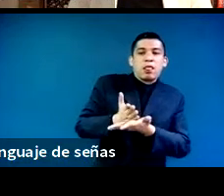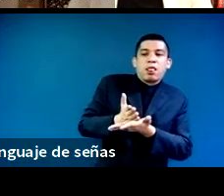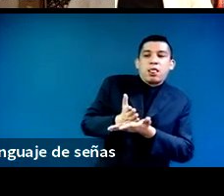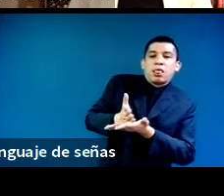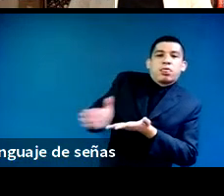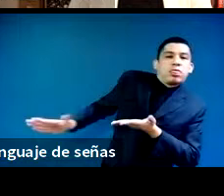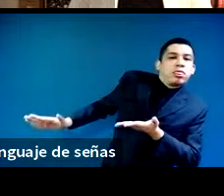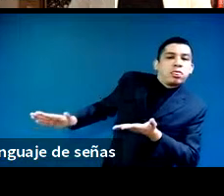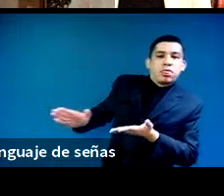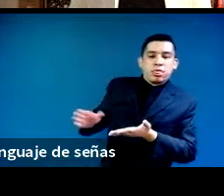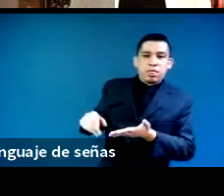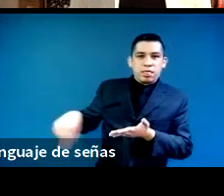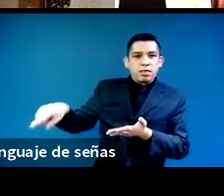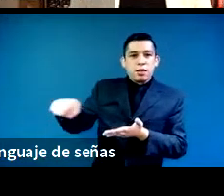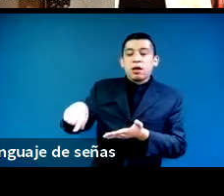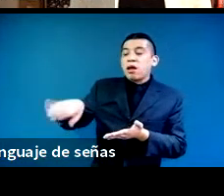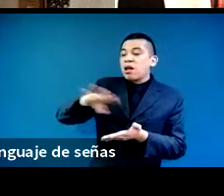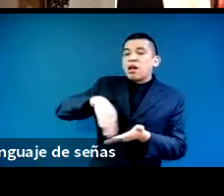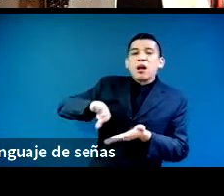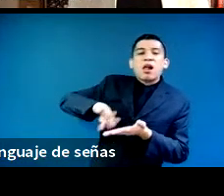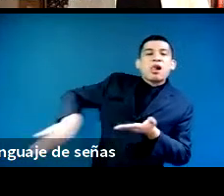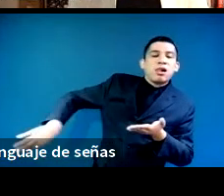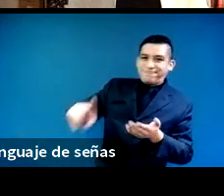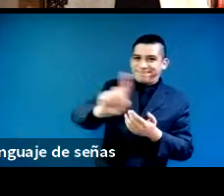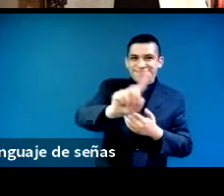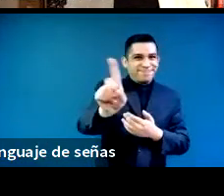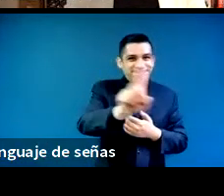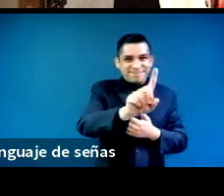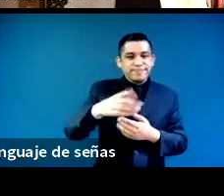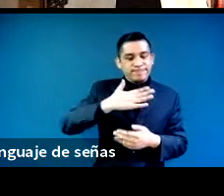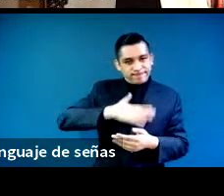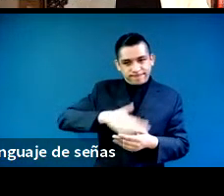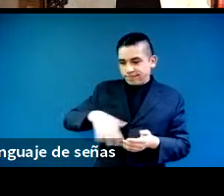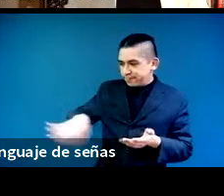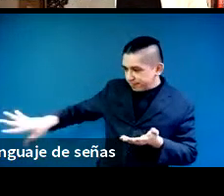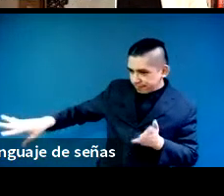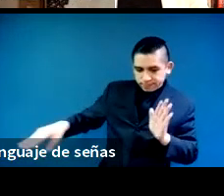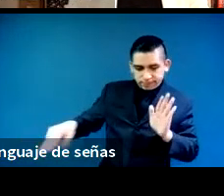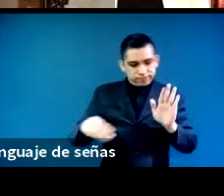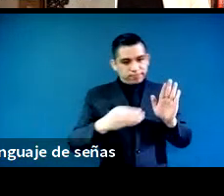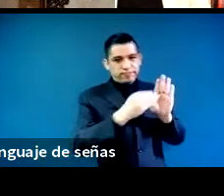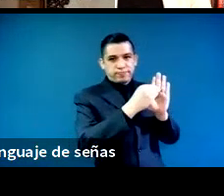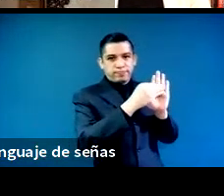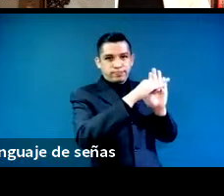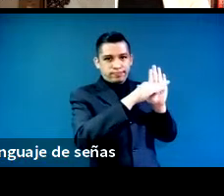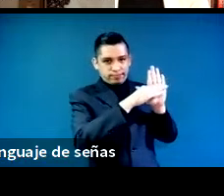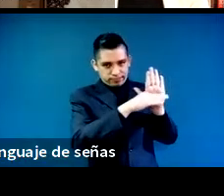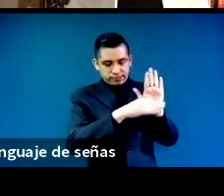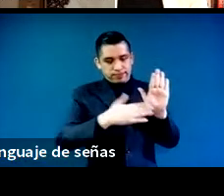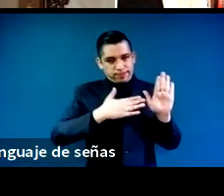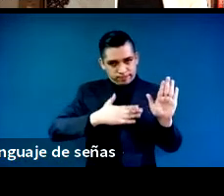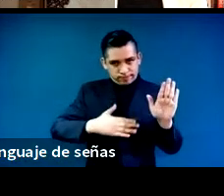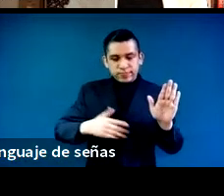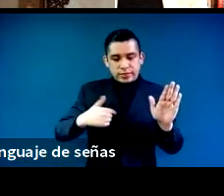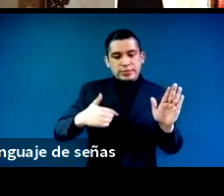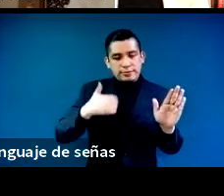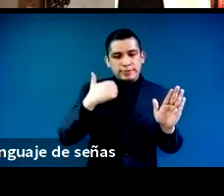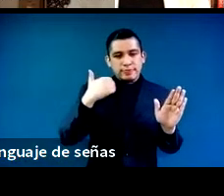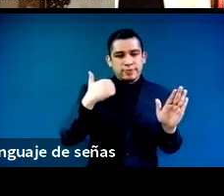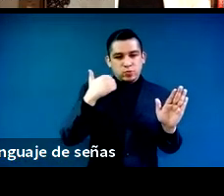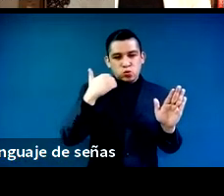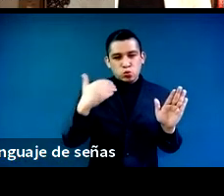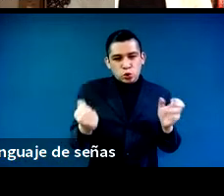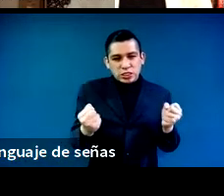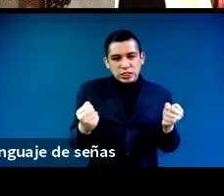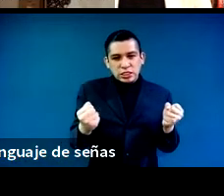the historic mechanism for silencing us. We have been self-silenced also because we're afraid. So I think that that is a big issue and we need